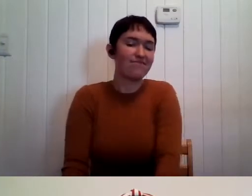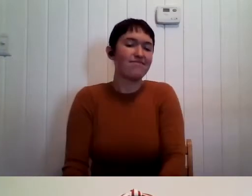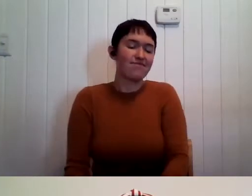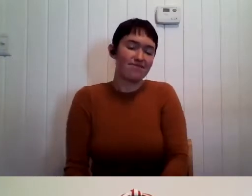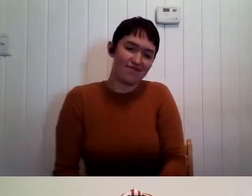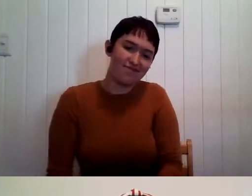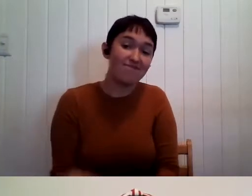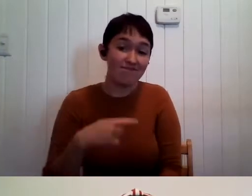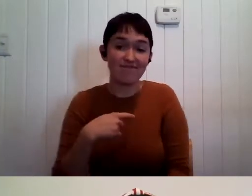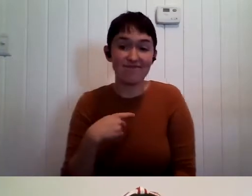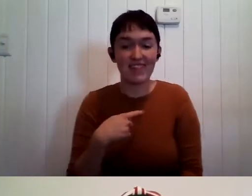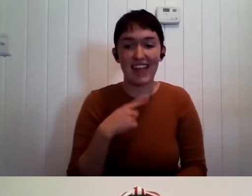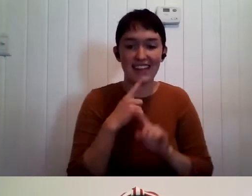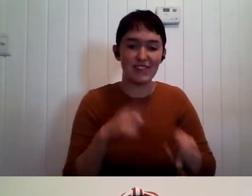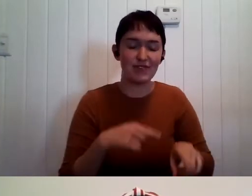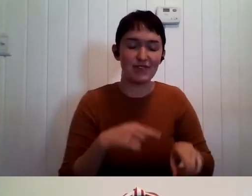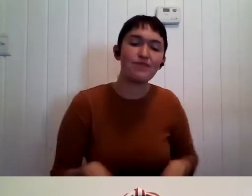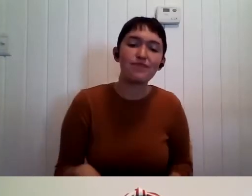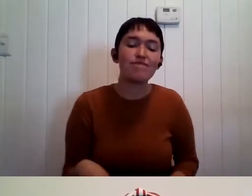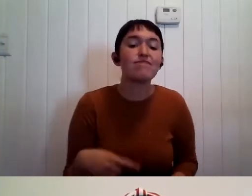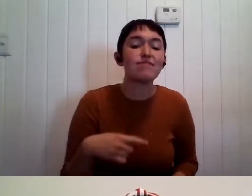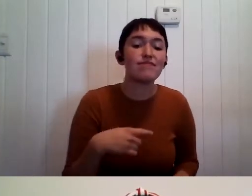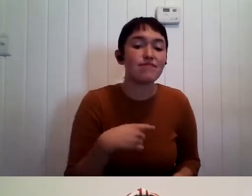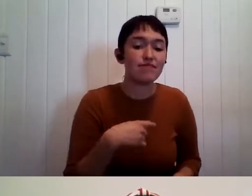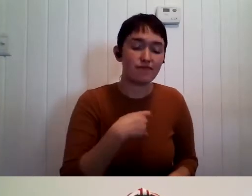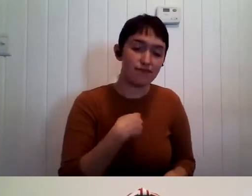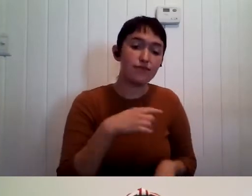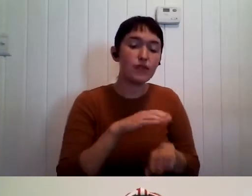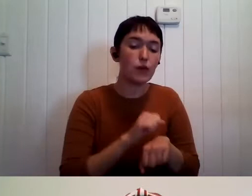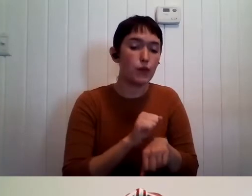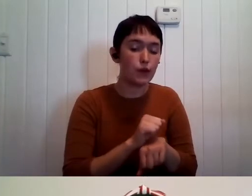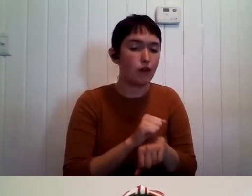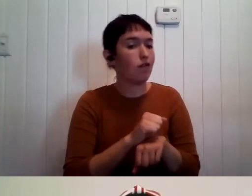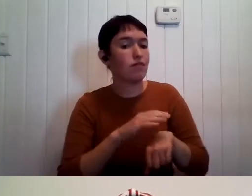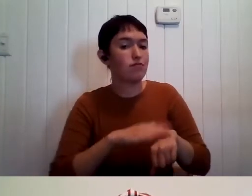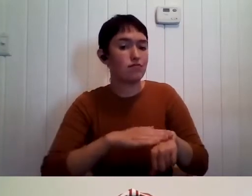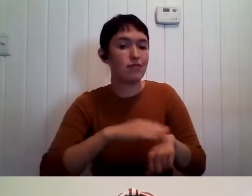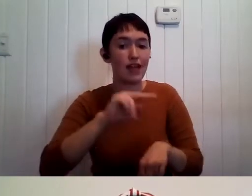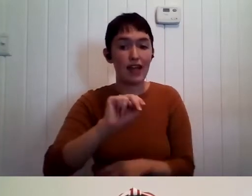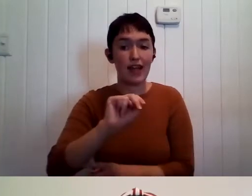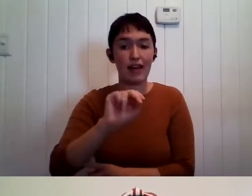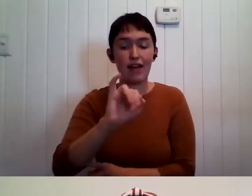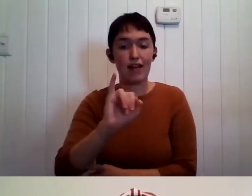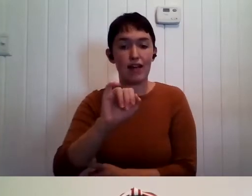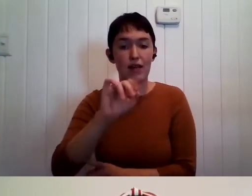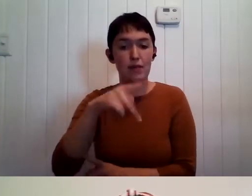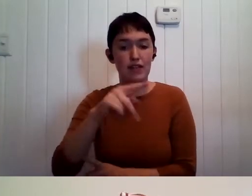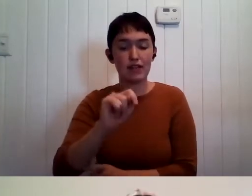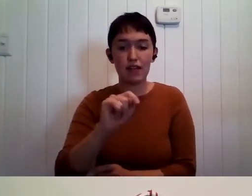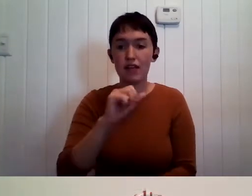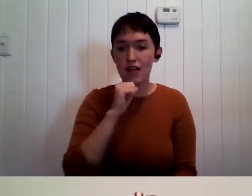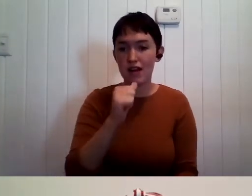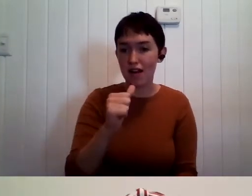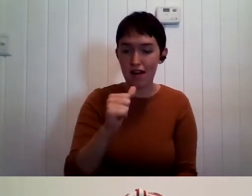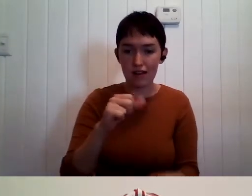Okay, I'll go. So I work on something called NIPT. So it's non-invasive prenatal testing, which is just